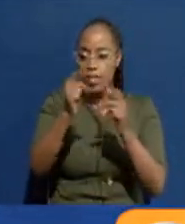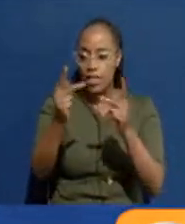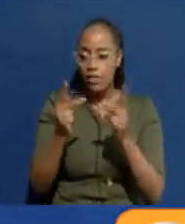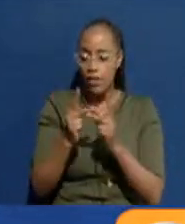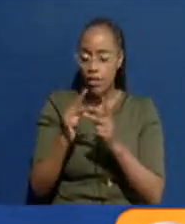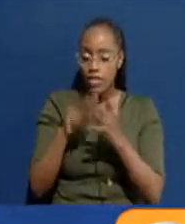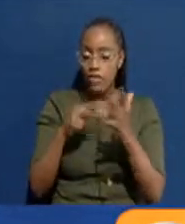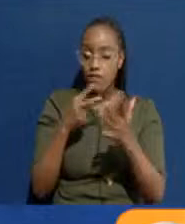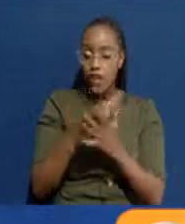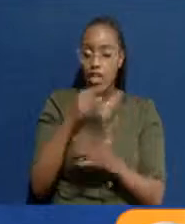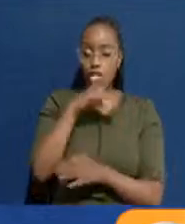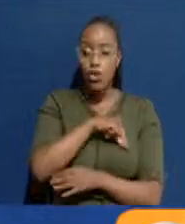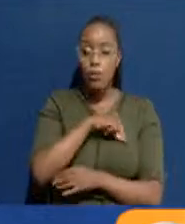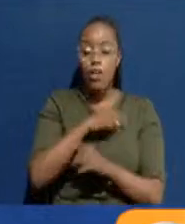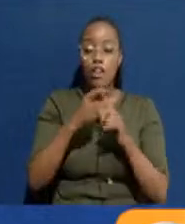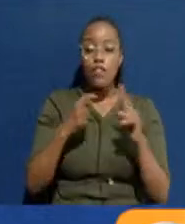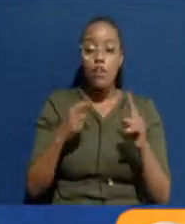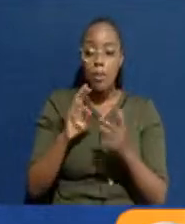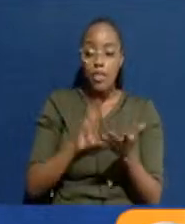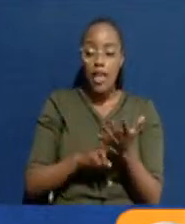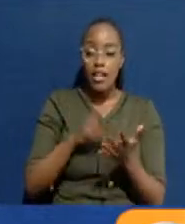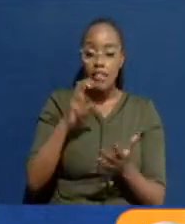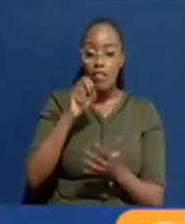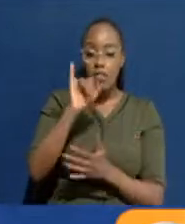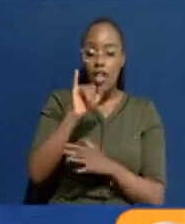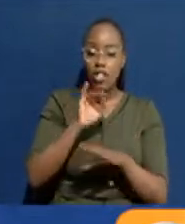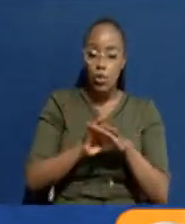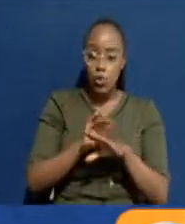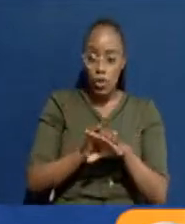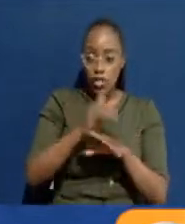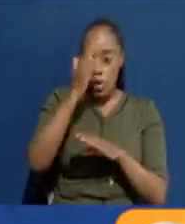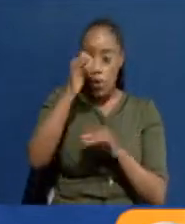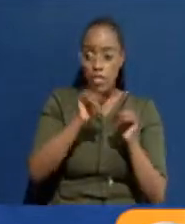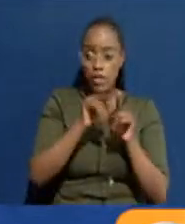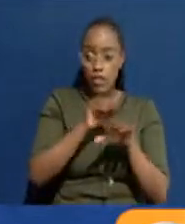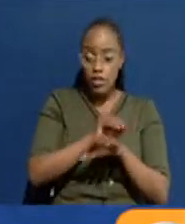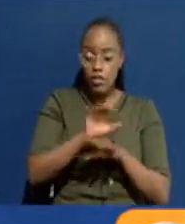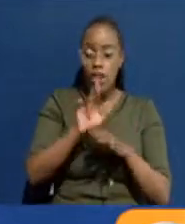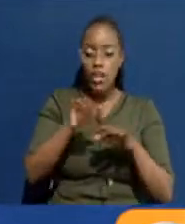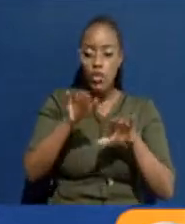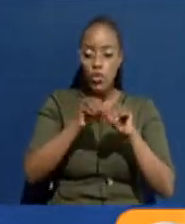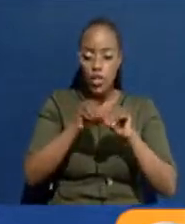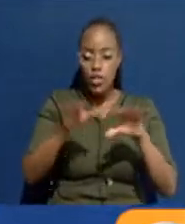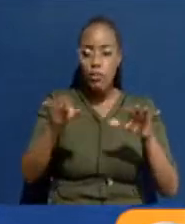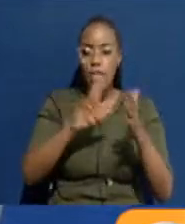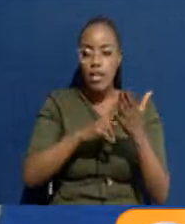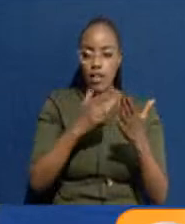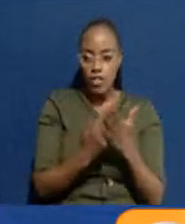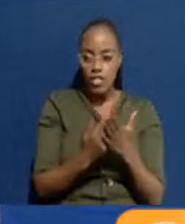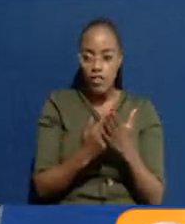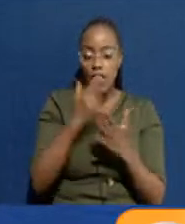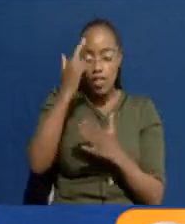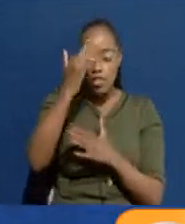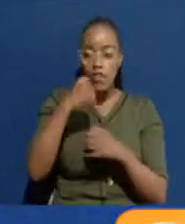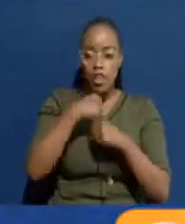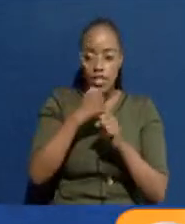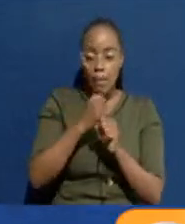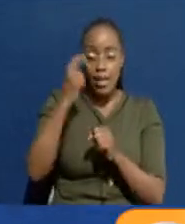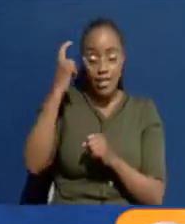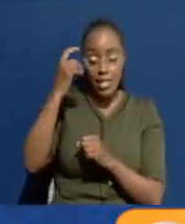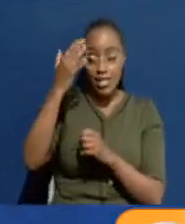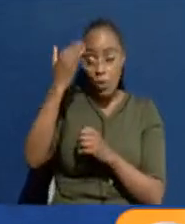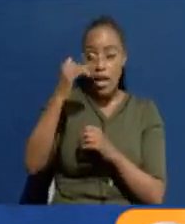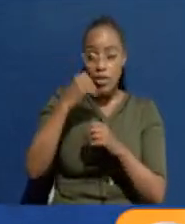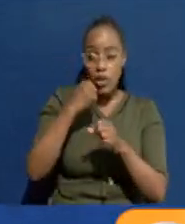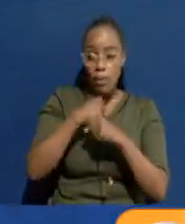to benefit from the advantages of that good management because you are spreading your resources thin. All right. That's why it makes more sense to do what